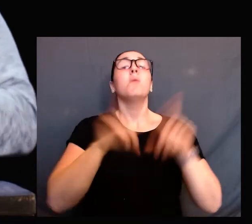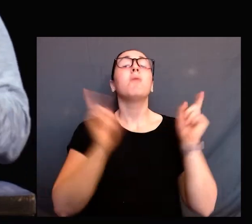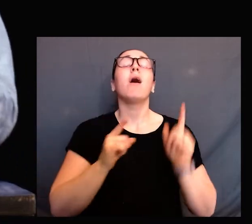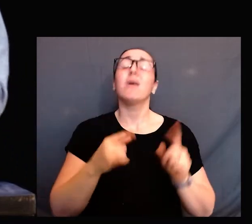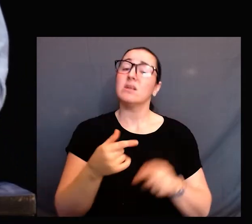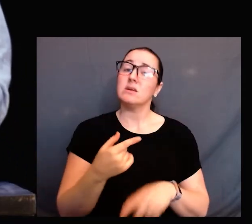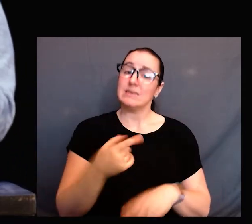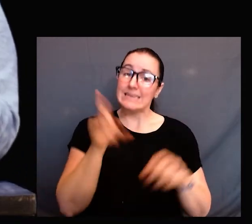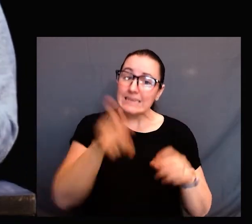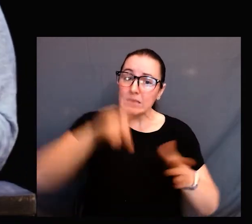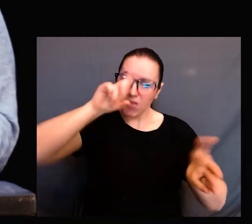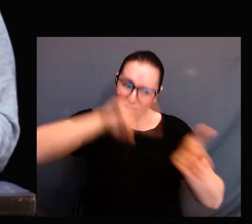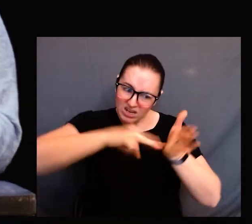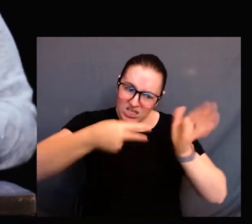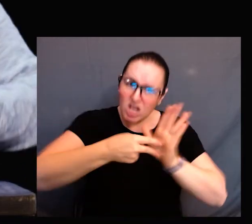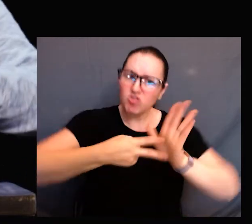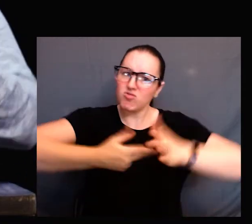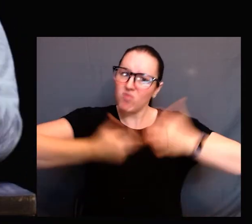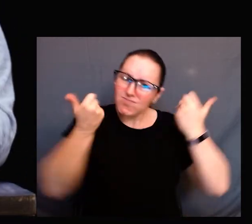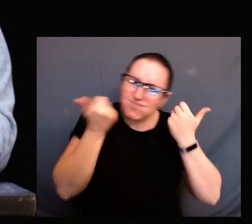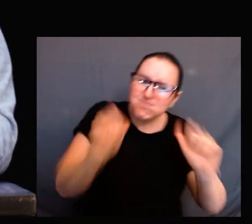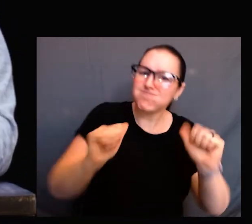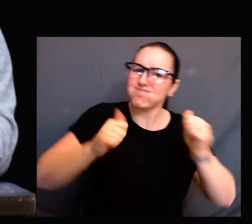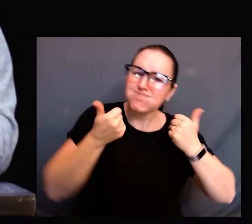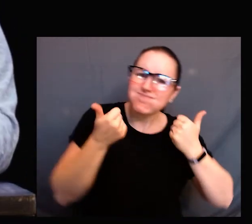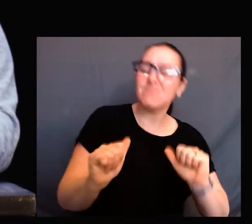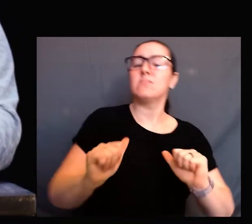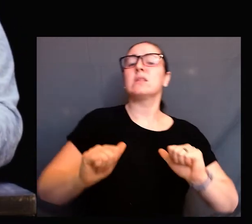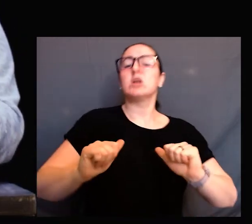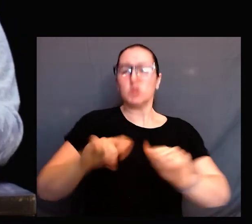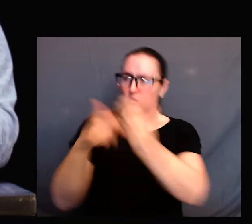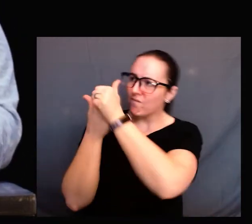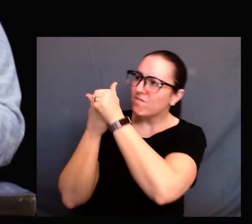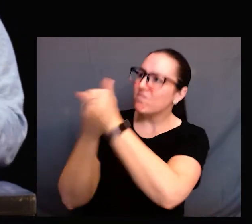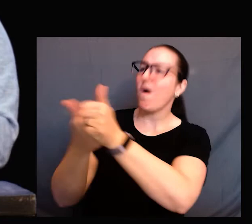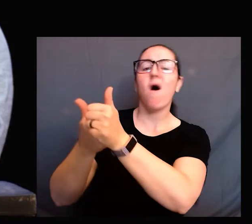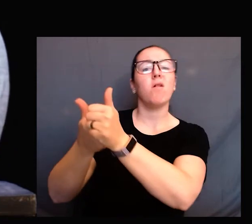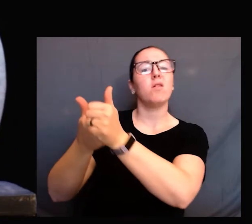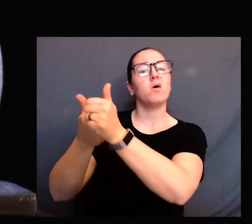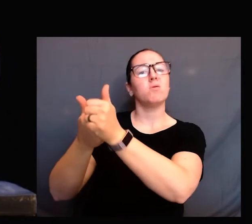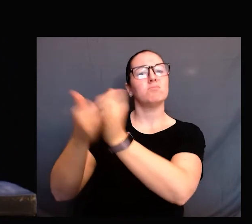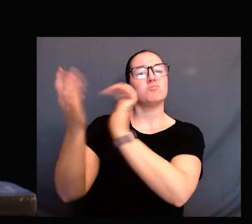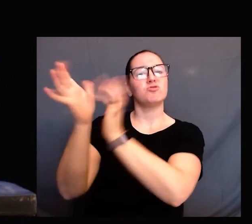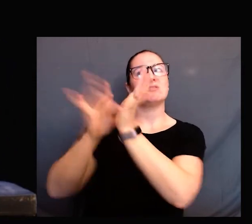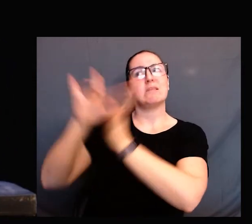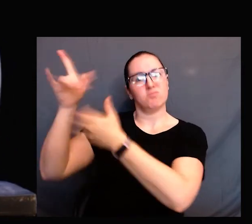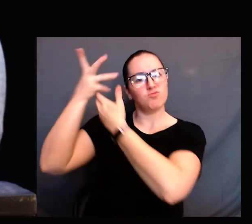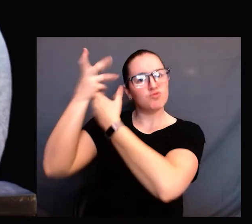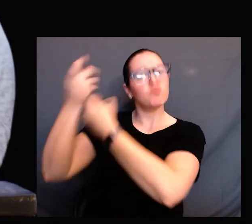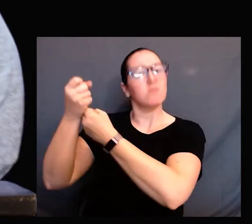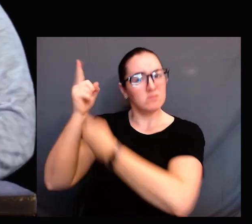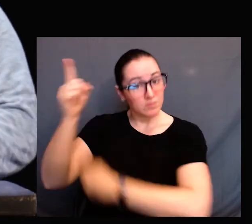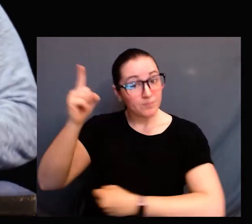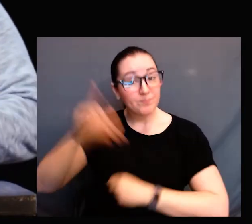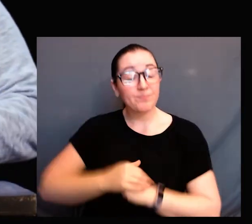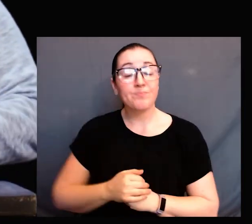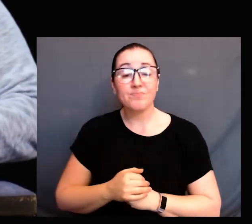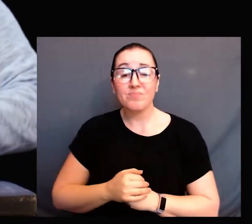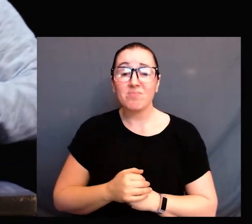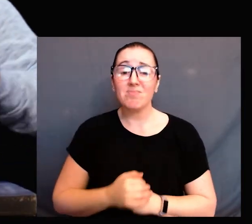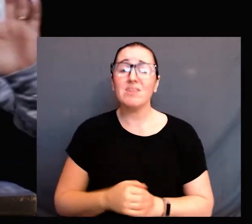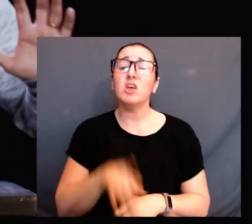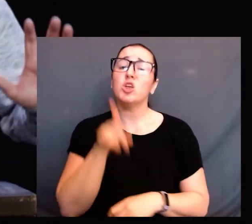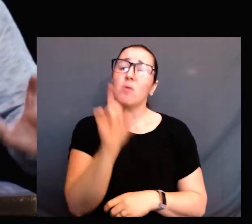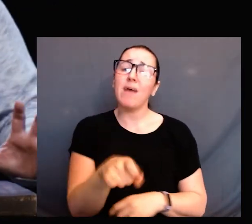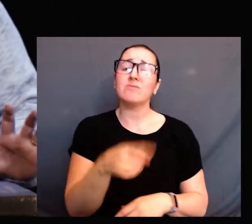take some intentional effort on our part to follow the one in whom we put our trust. We're saying,